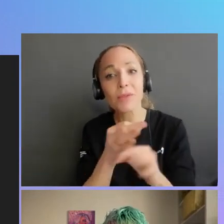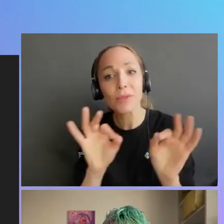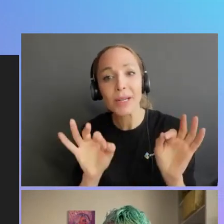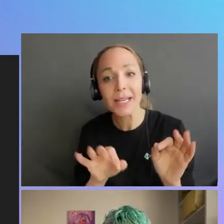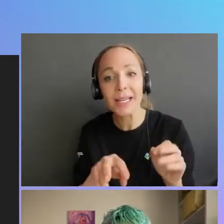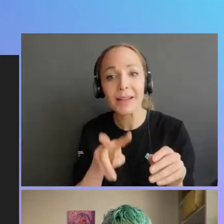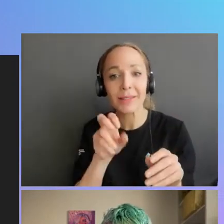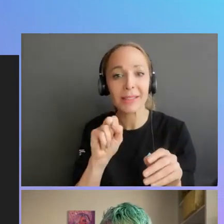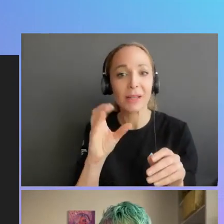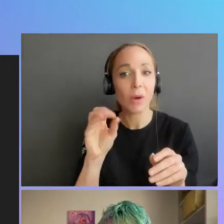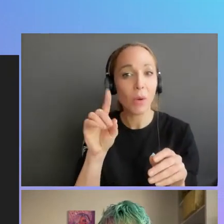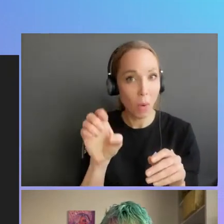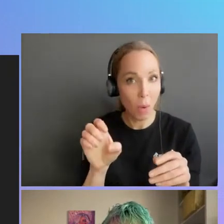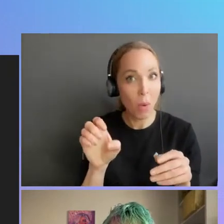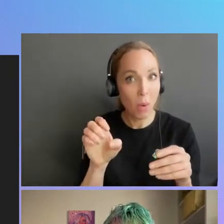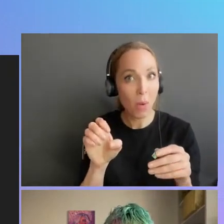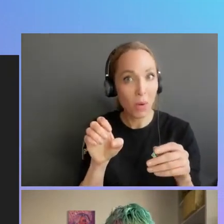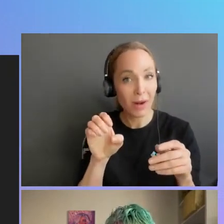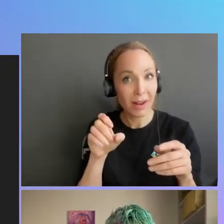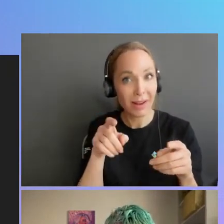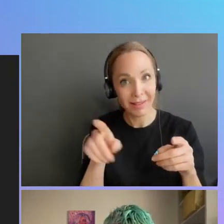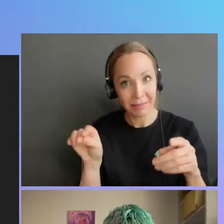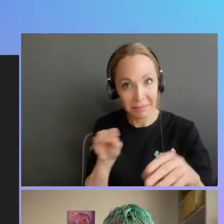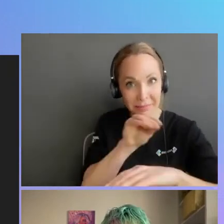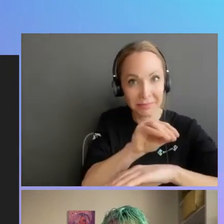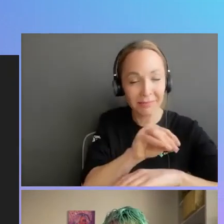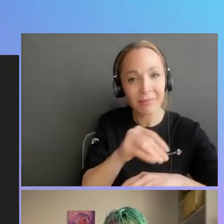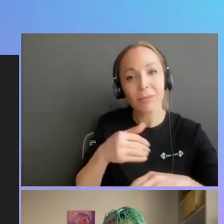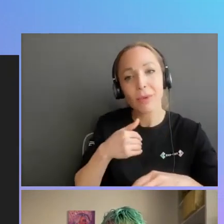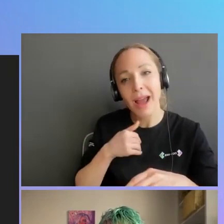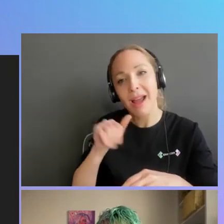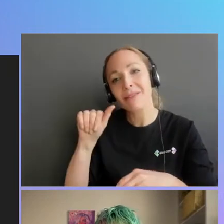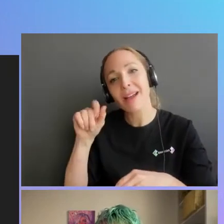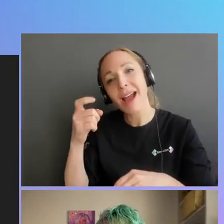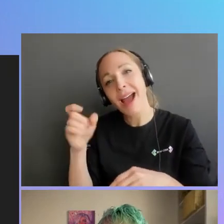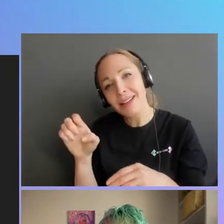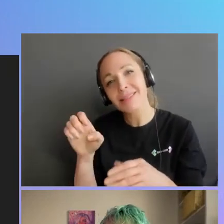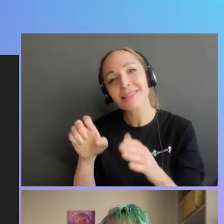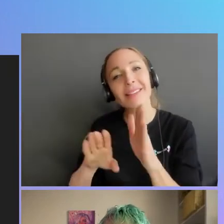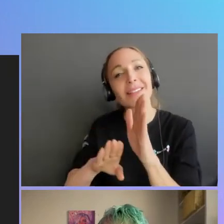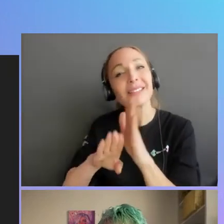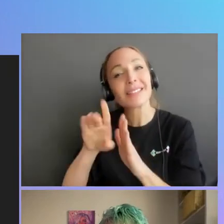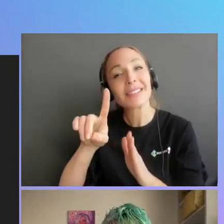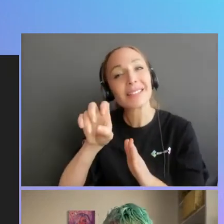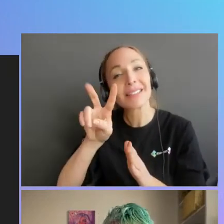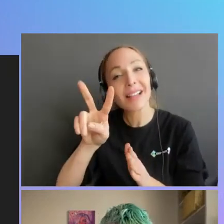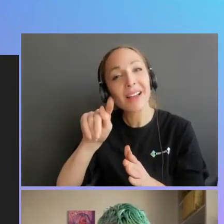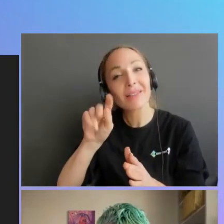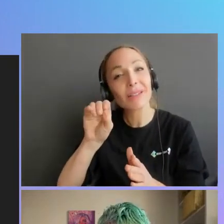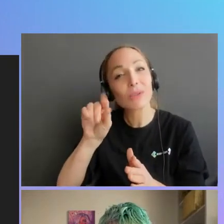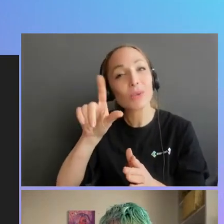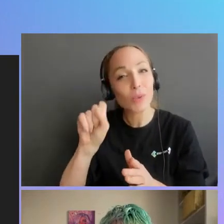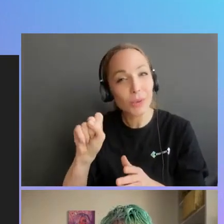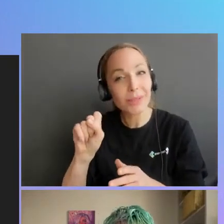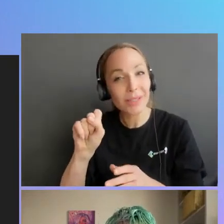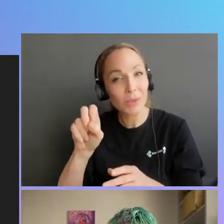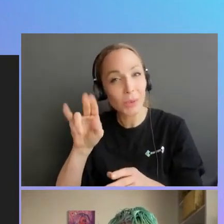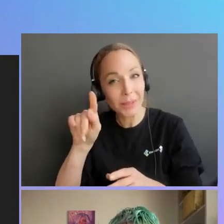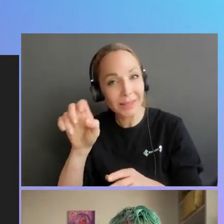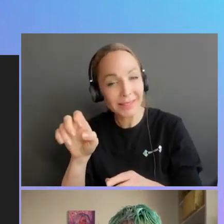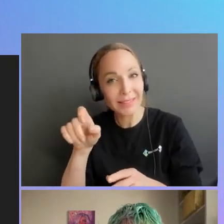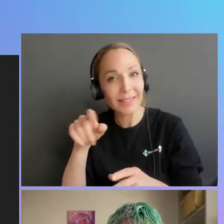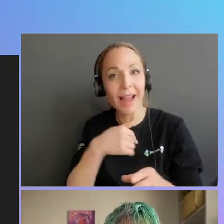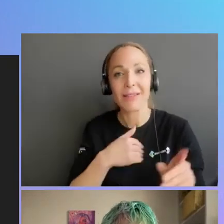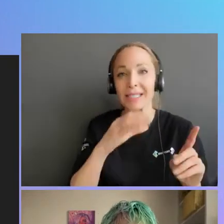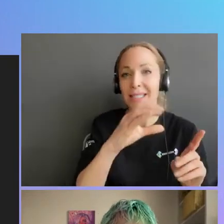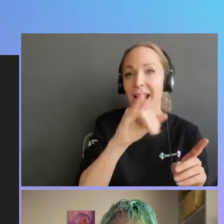also have Axe DevTools Linter, which is part of our Axe DevTools suite, which allows you to integrate linting into your CI/CD processes. So what I'm